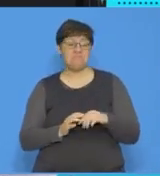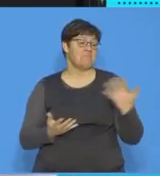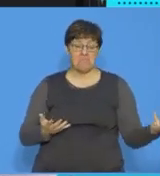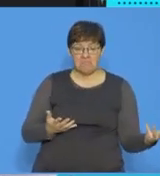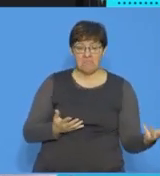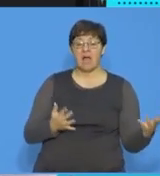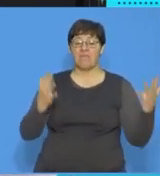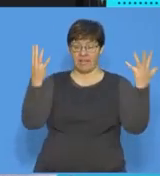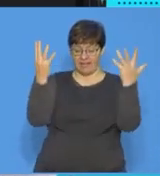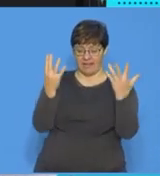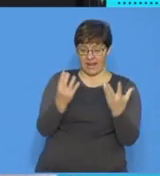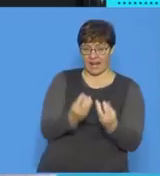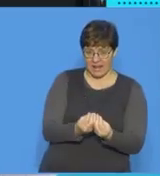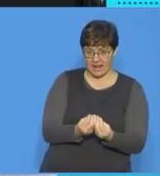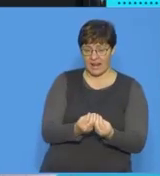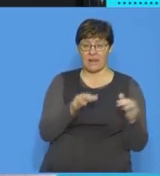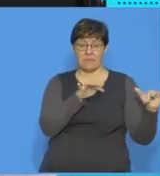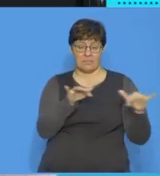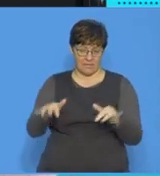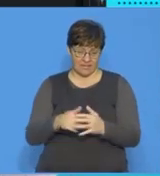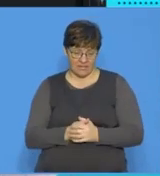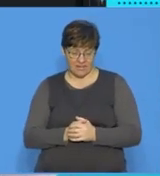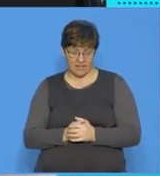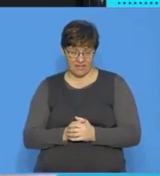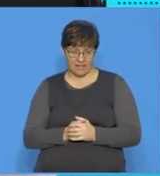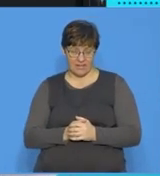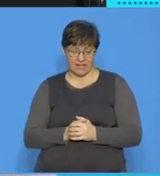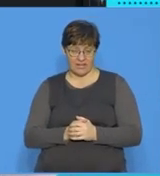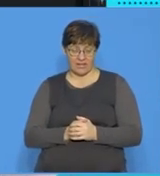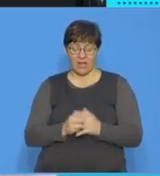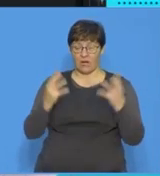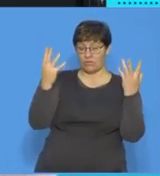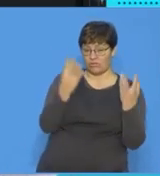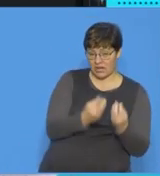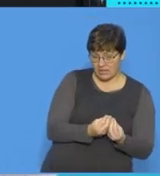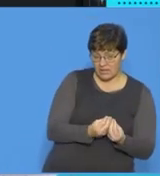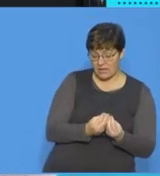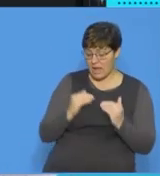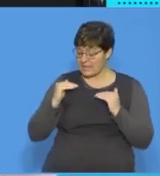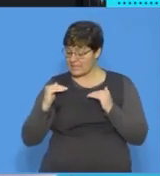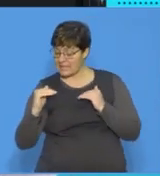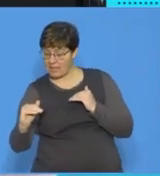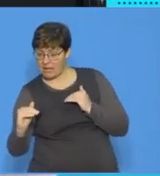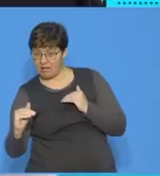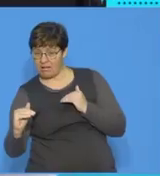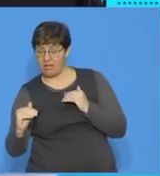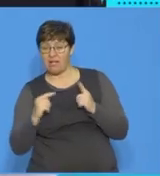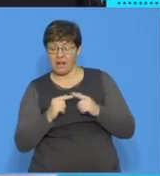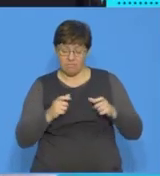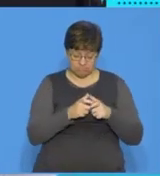have contracting populations, and if we add the contracting and the stable and